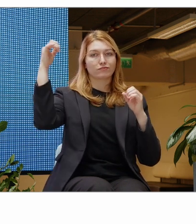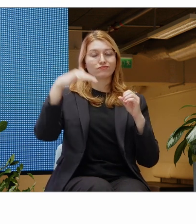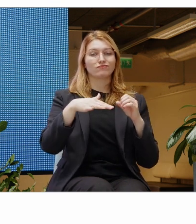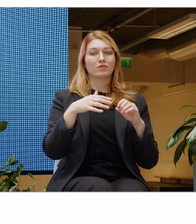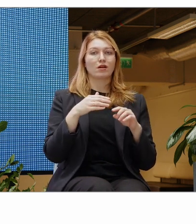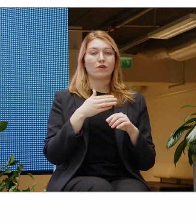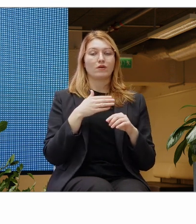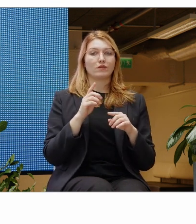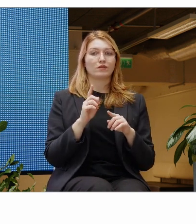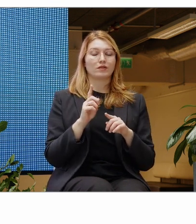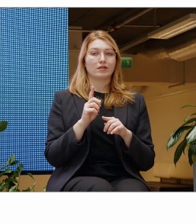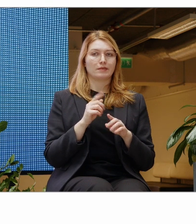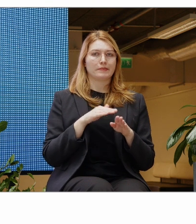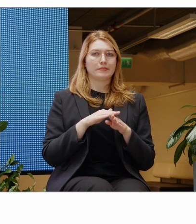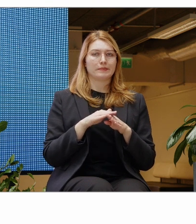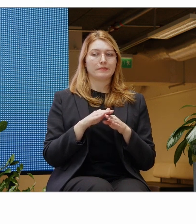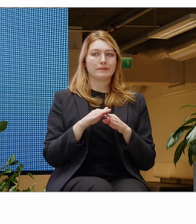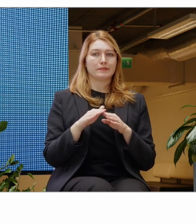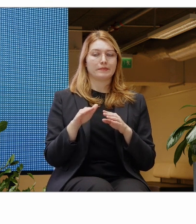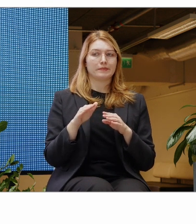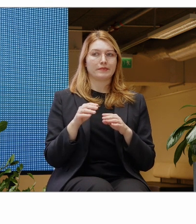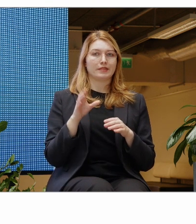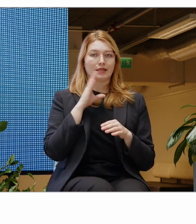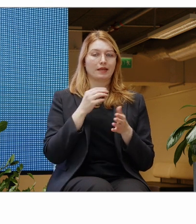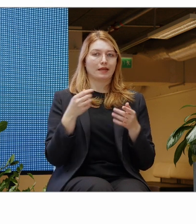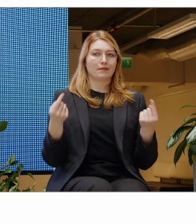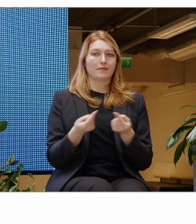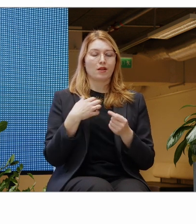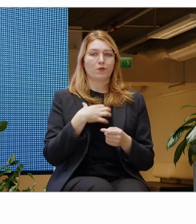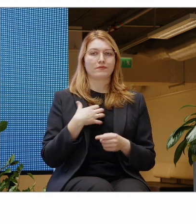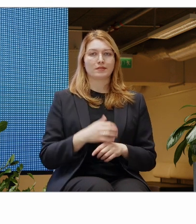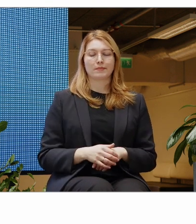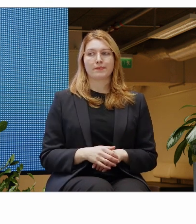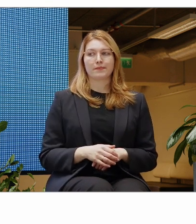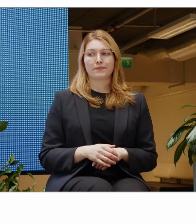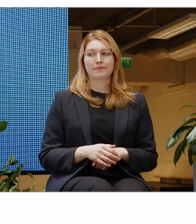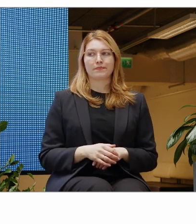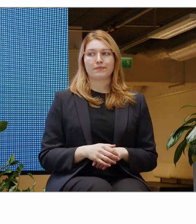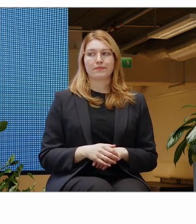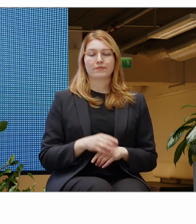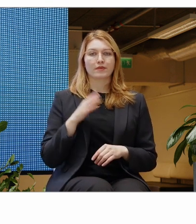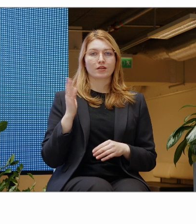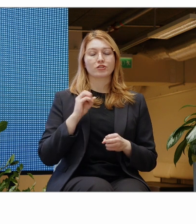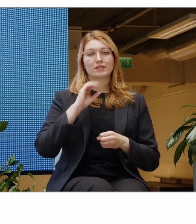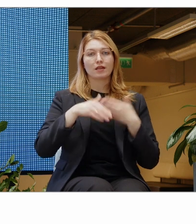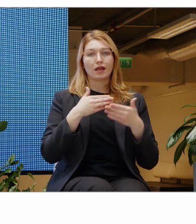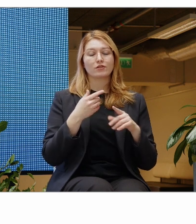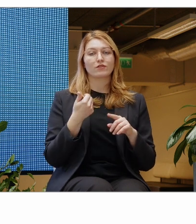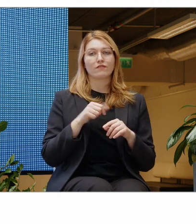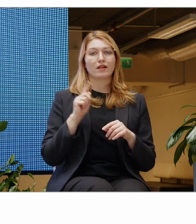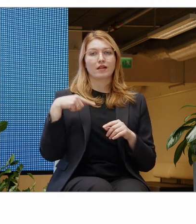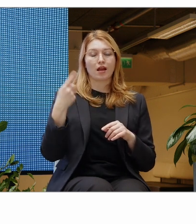and is lowered, but is completely discreet for use at need. So this slide and the next slide are just 2